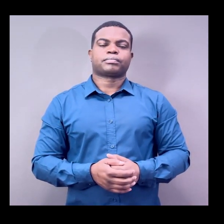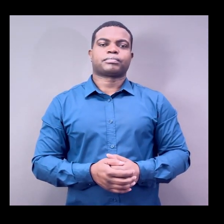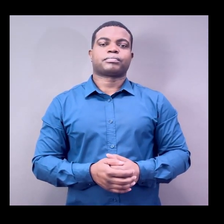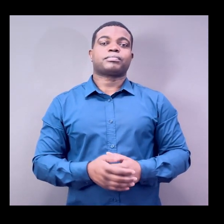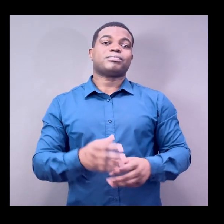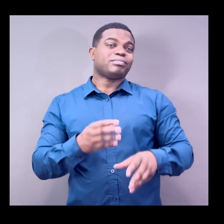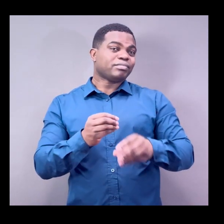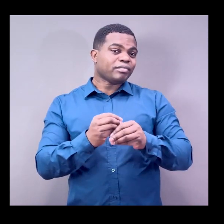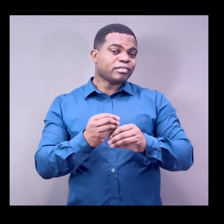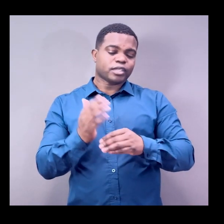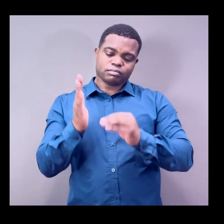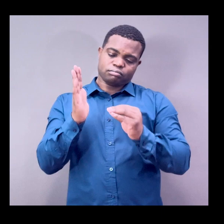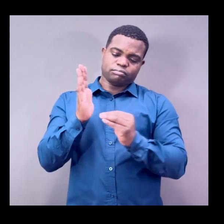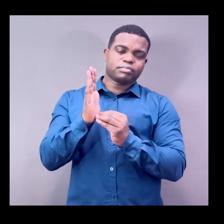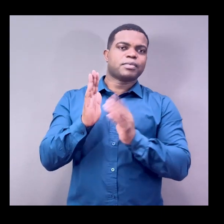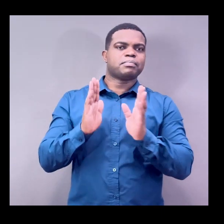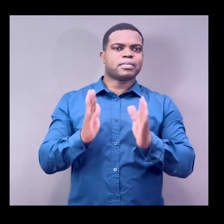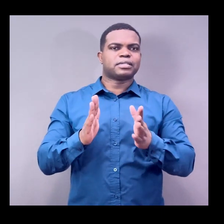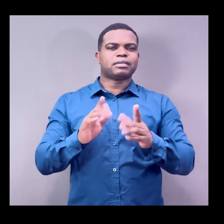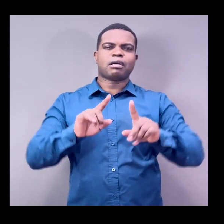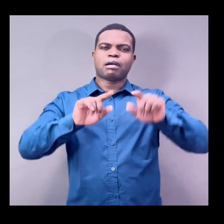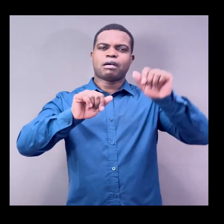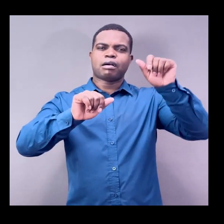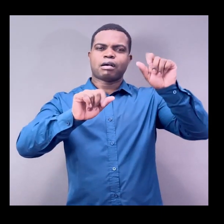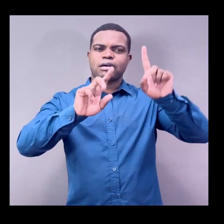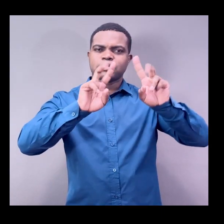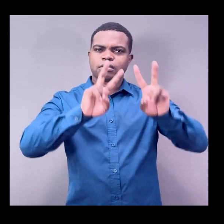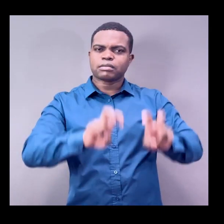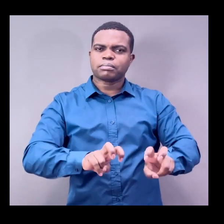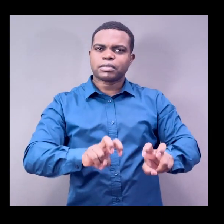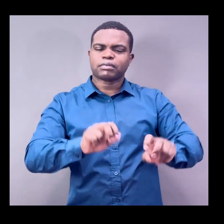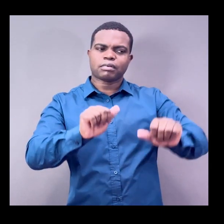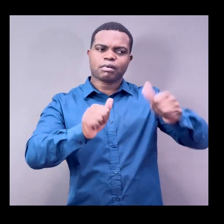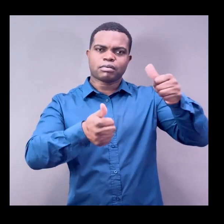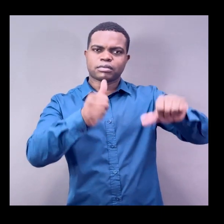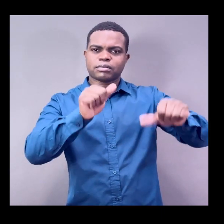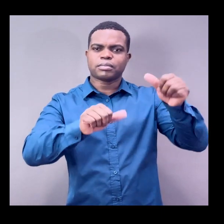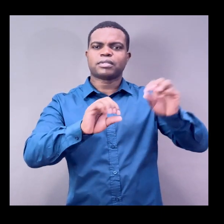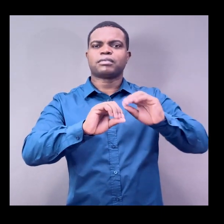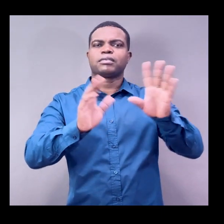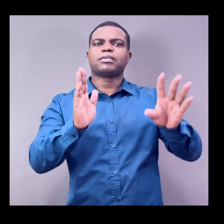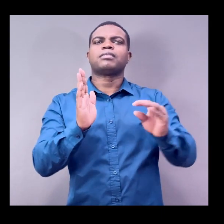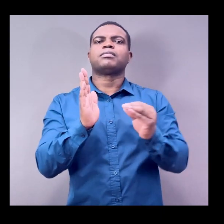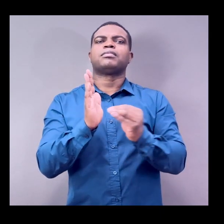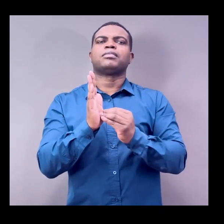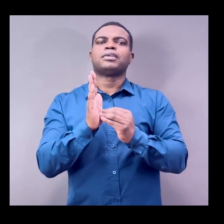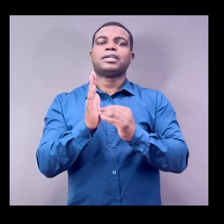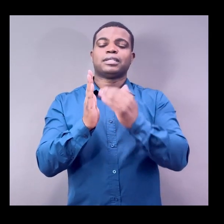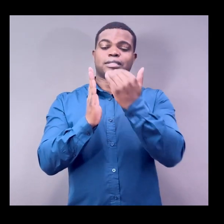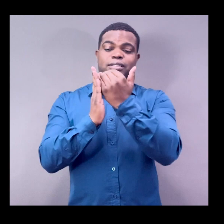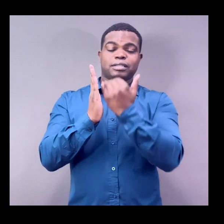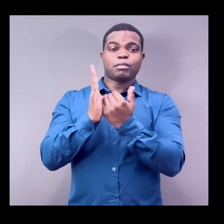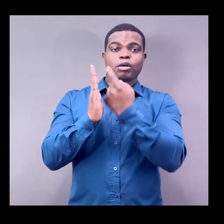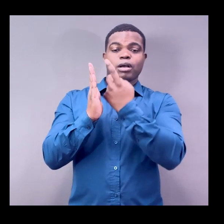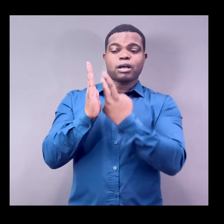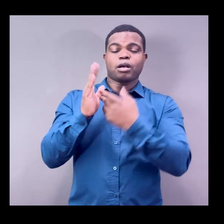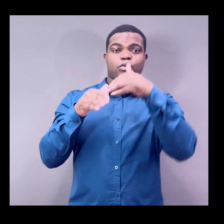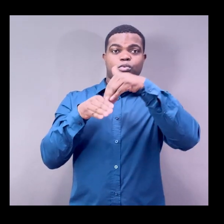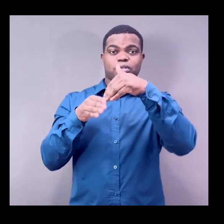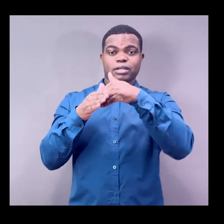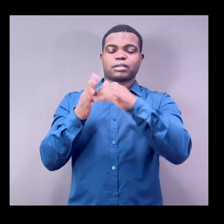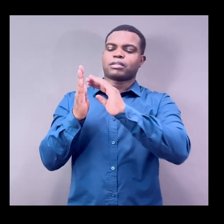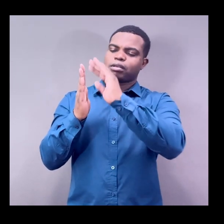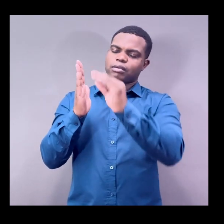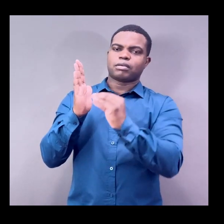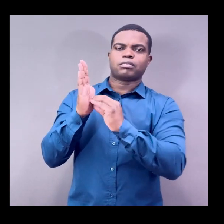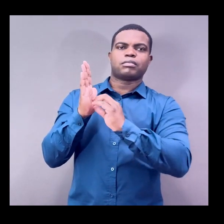you also need assessments. You also need to have need assessments under your table of contents.